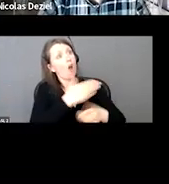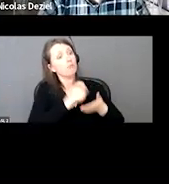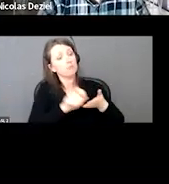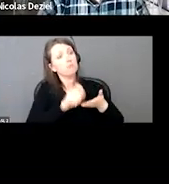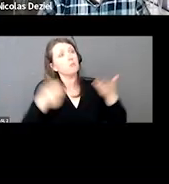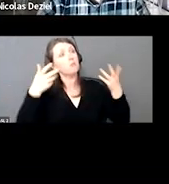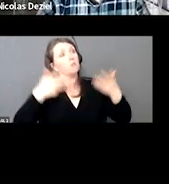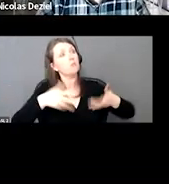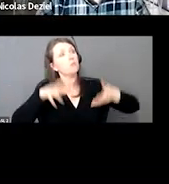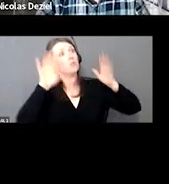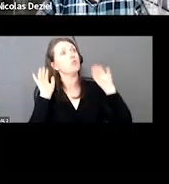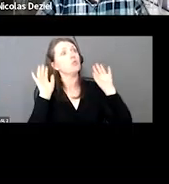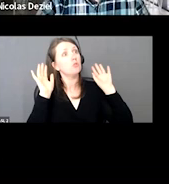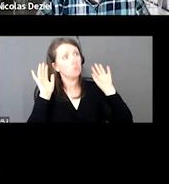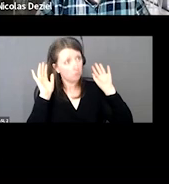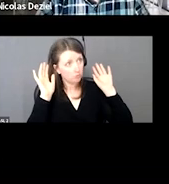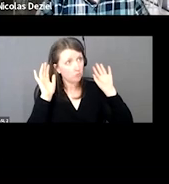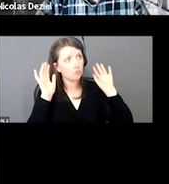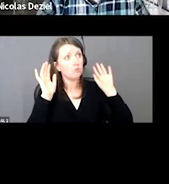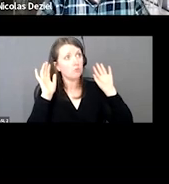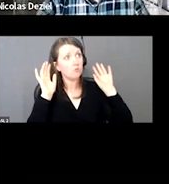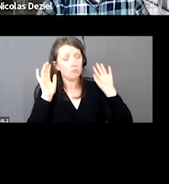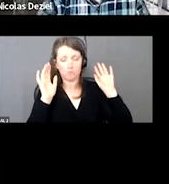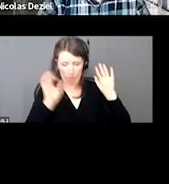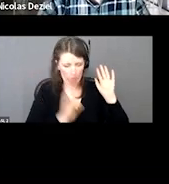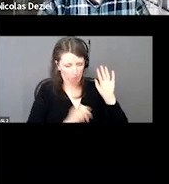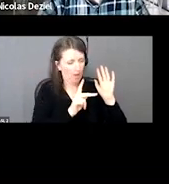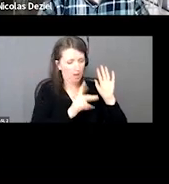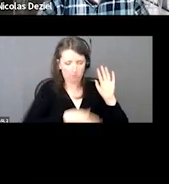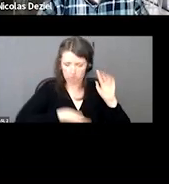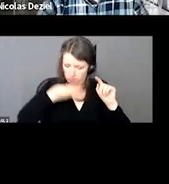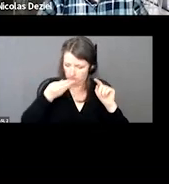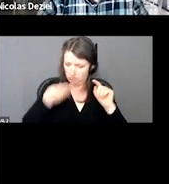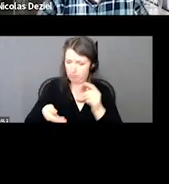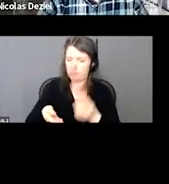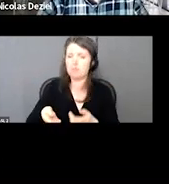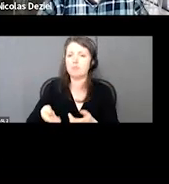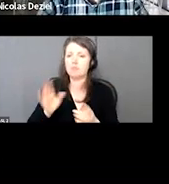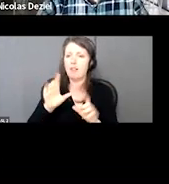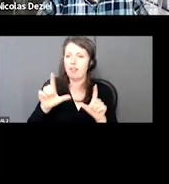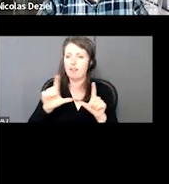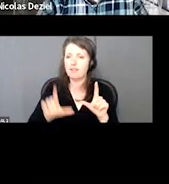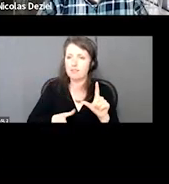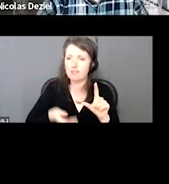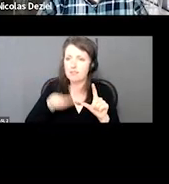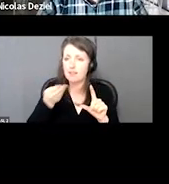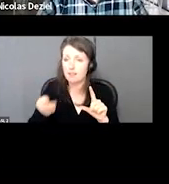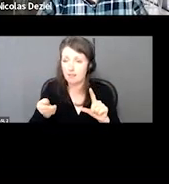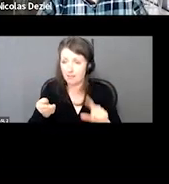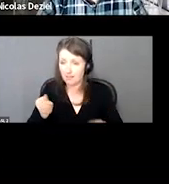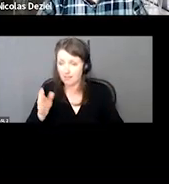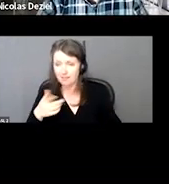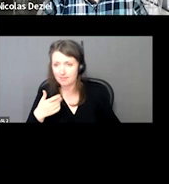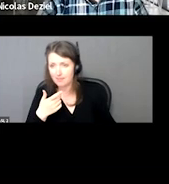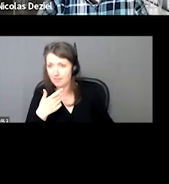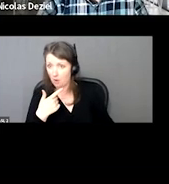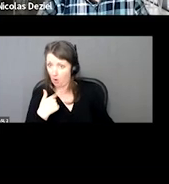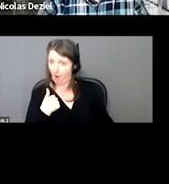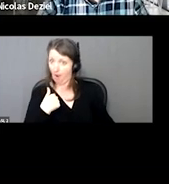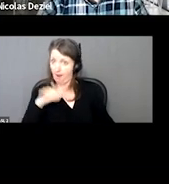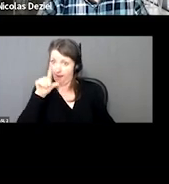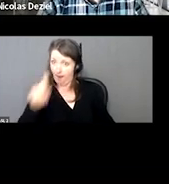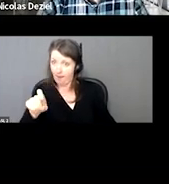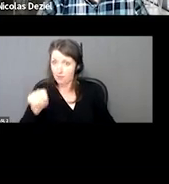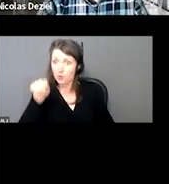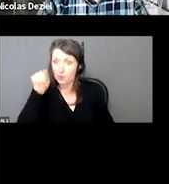we received all the various works that people would create, musical and photos and fine arts, we